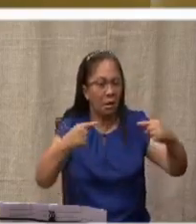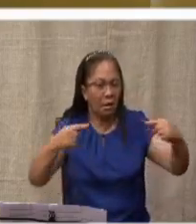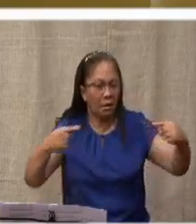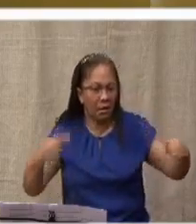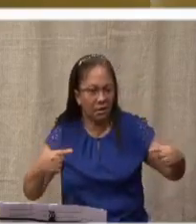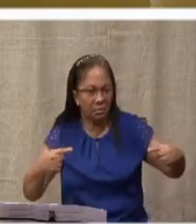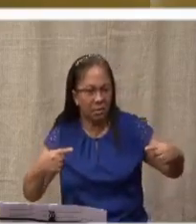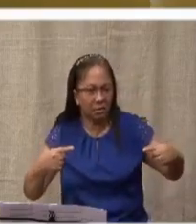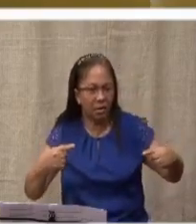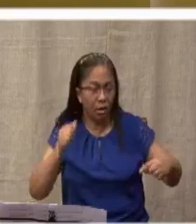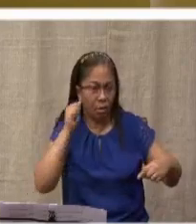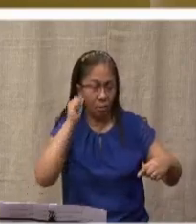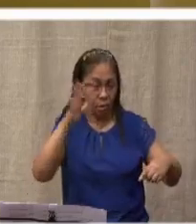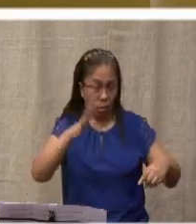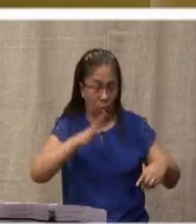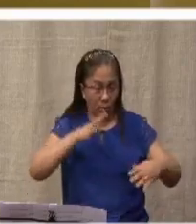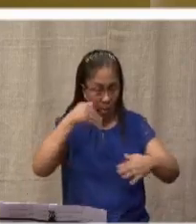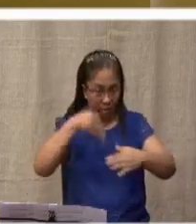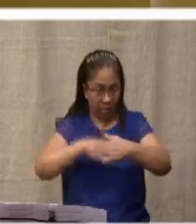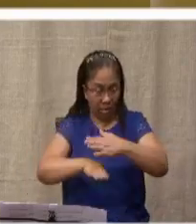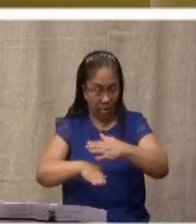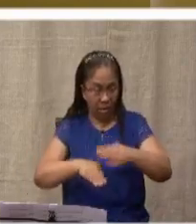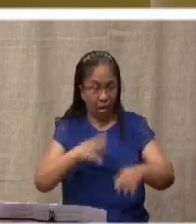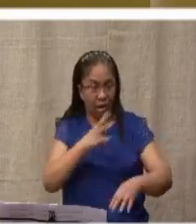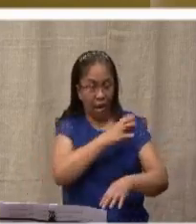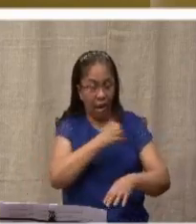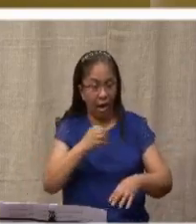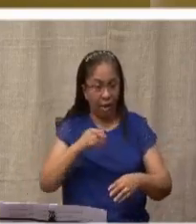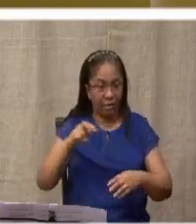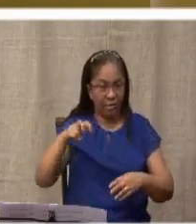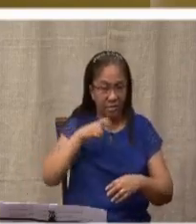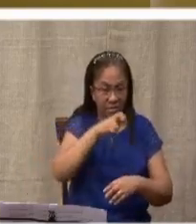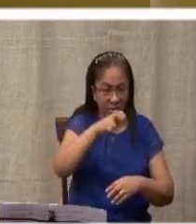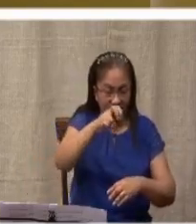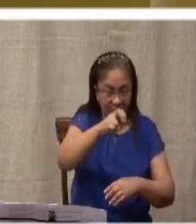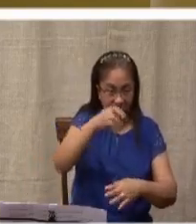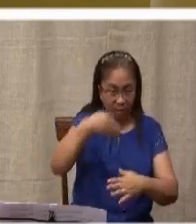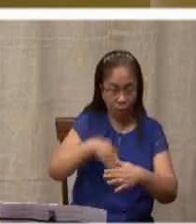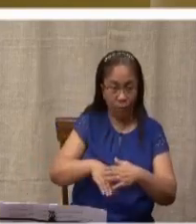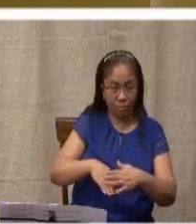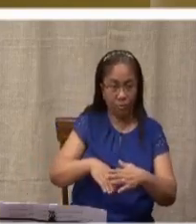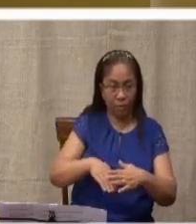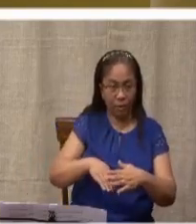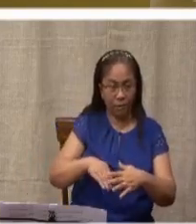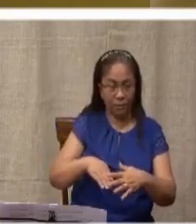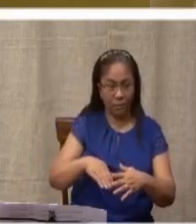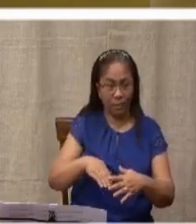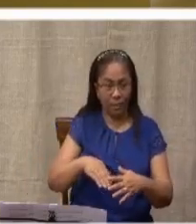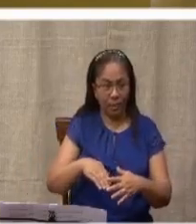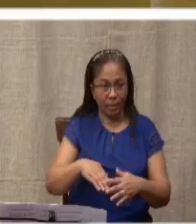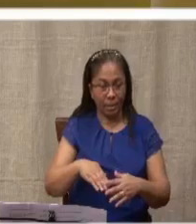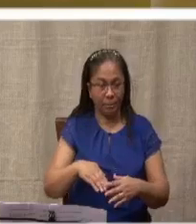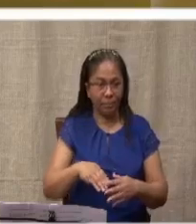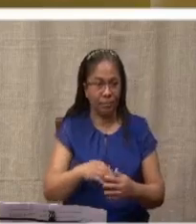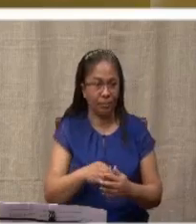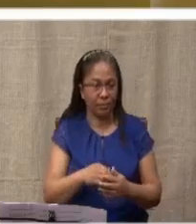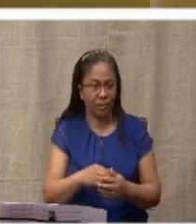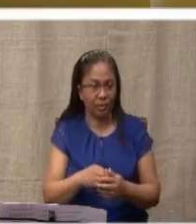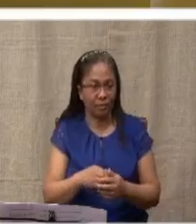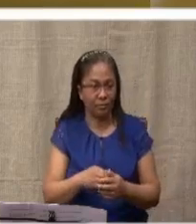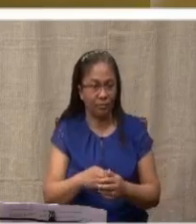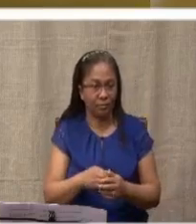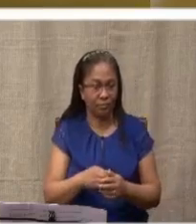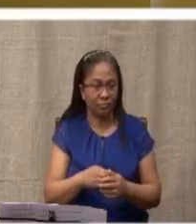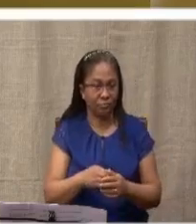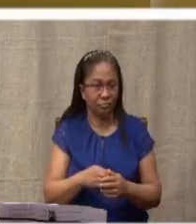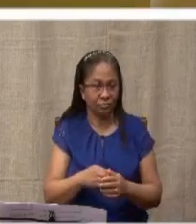offspring of the woman and the offspring of the serpent and and in that cosmic dance if